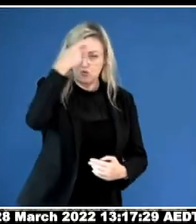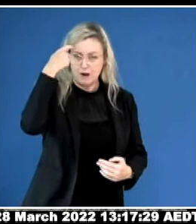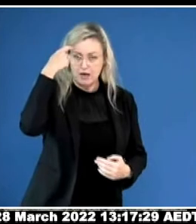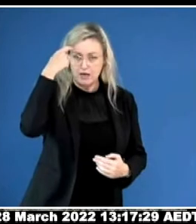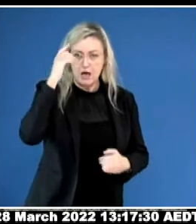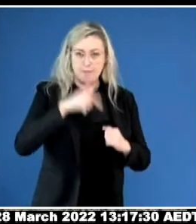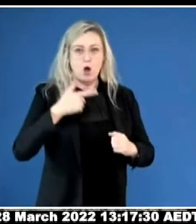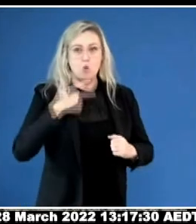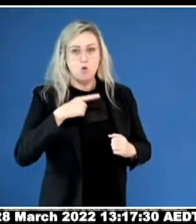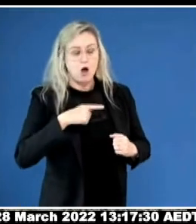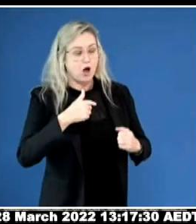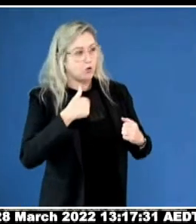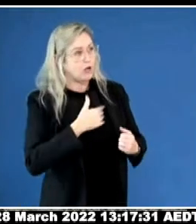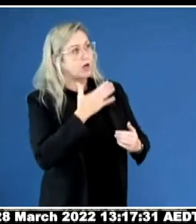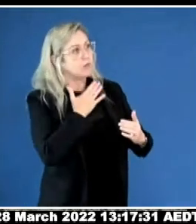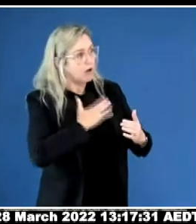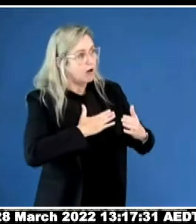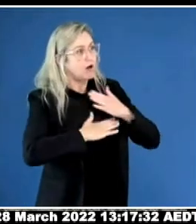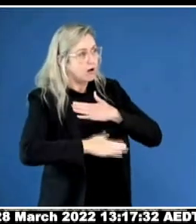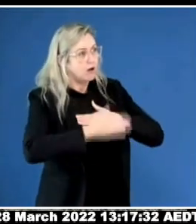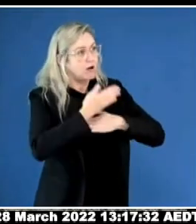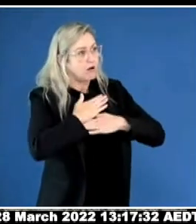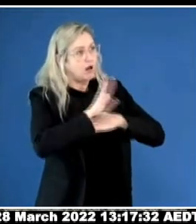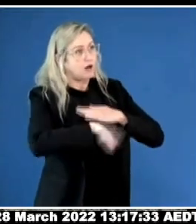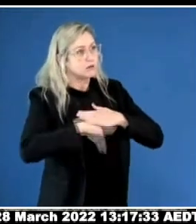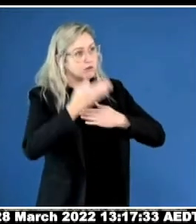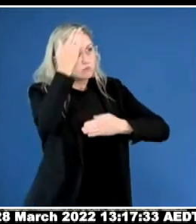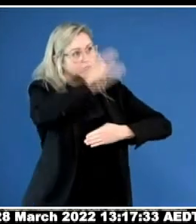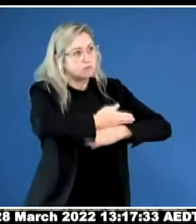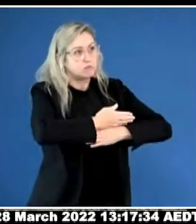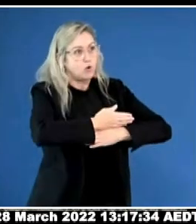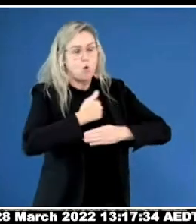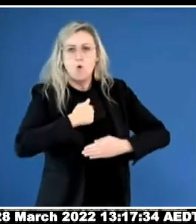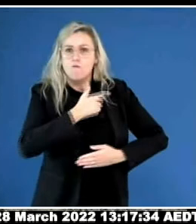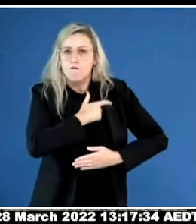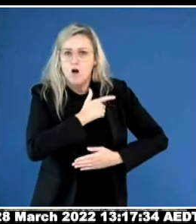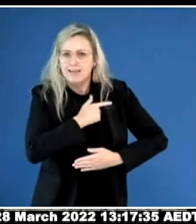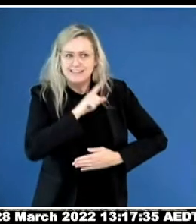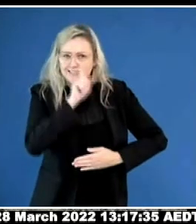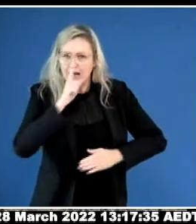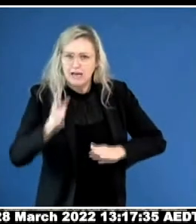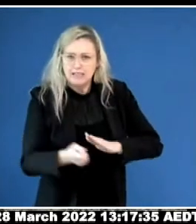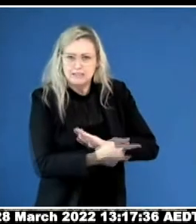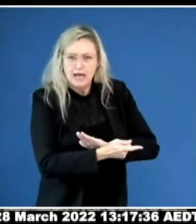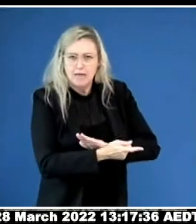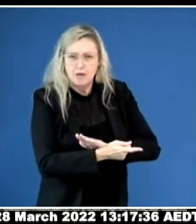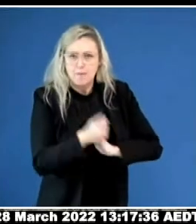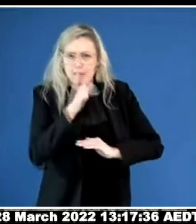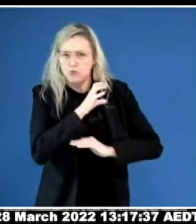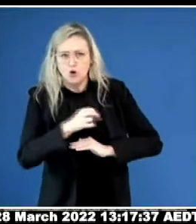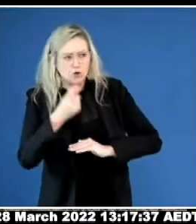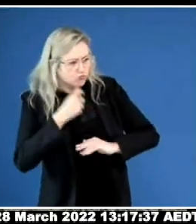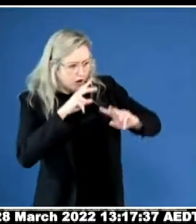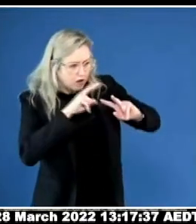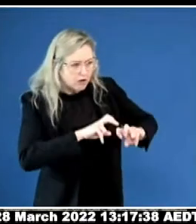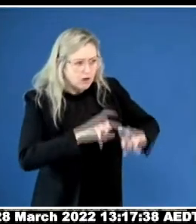down or is frightened and trying to escape and not understanding this is because she has trauma, which is